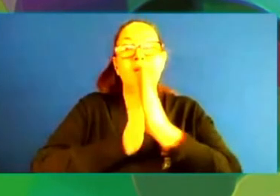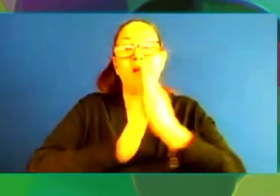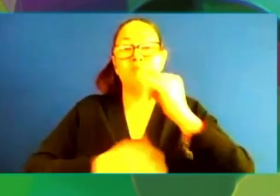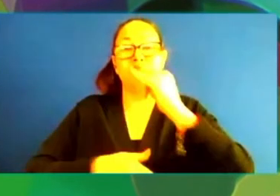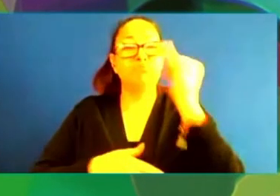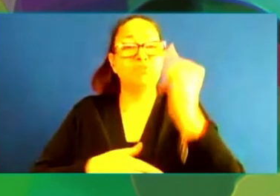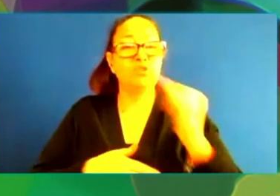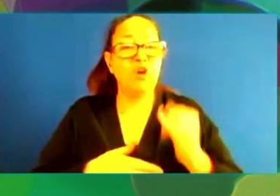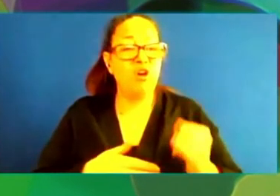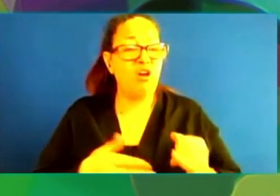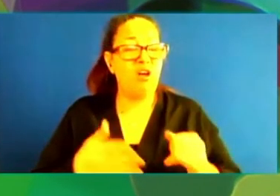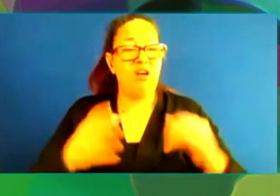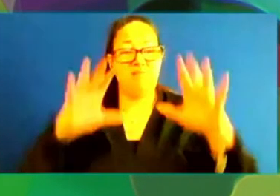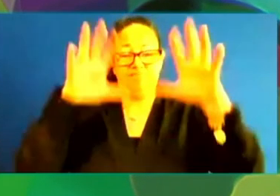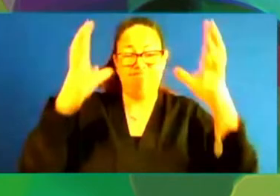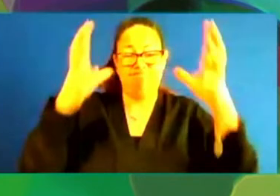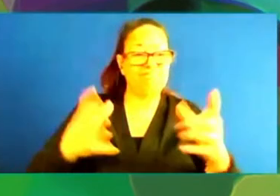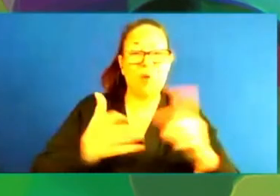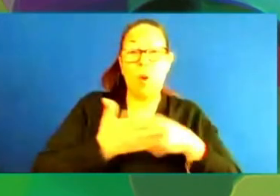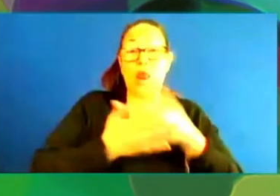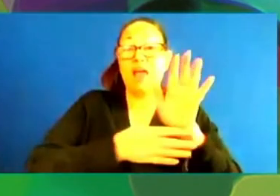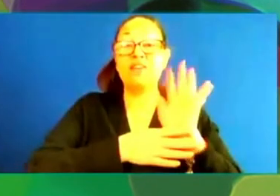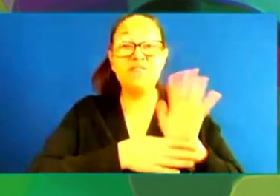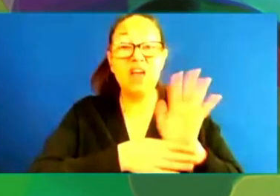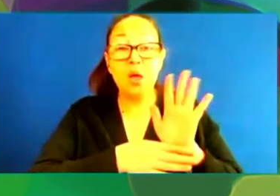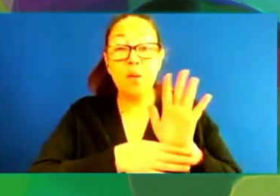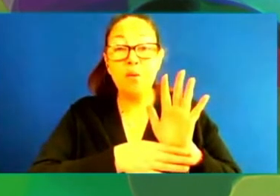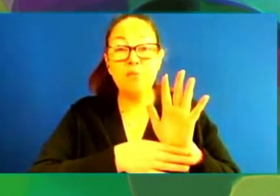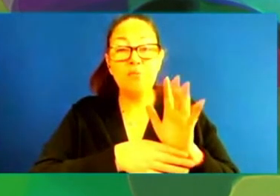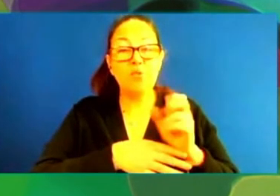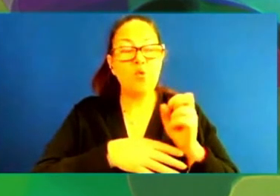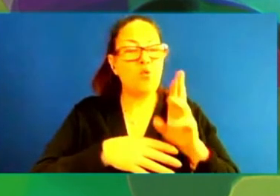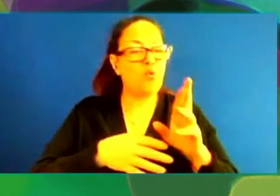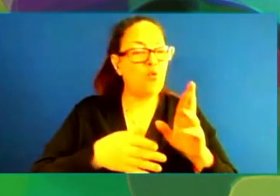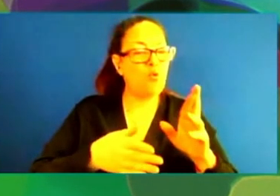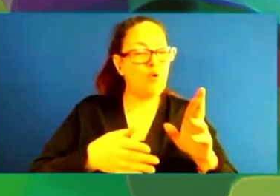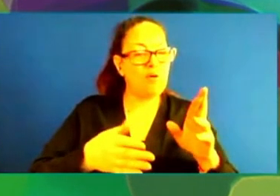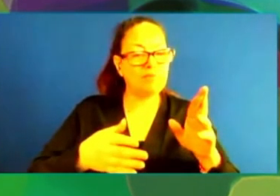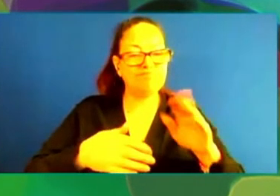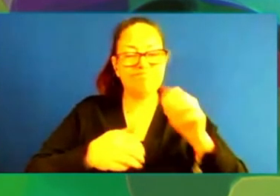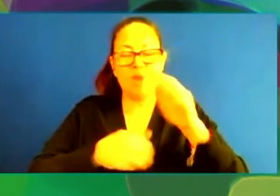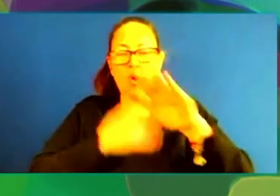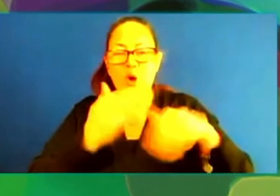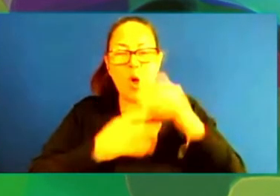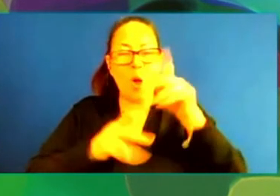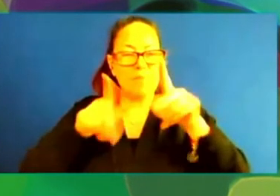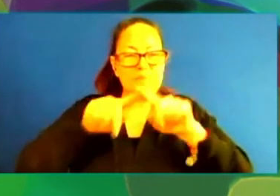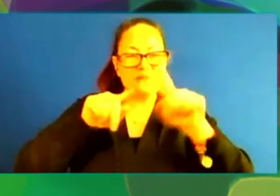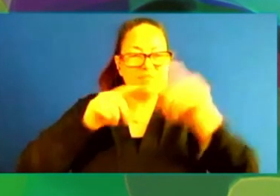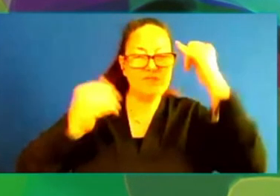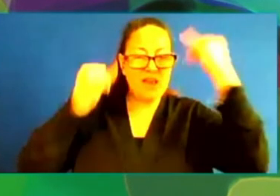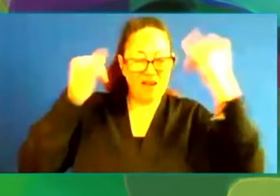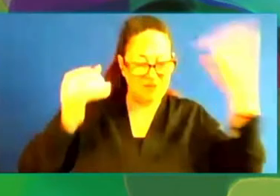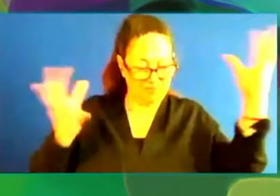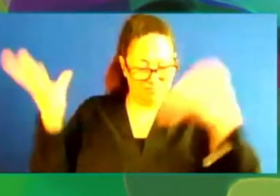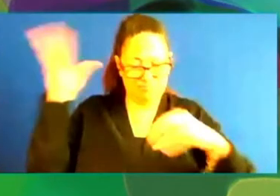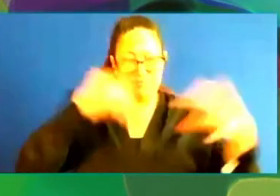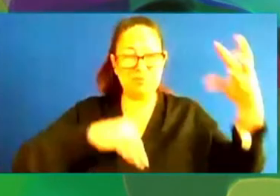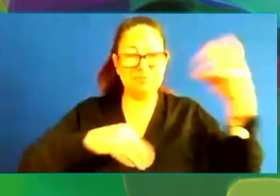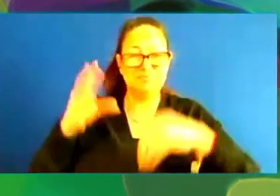or teaching device, like a film or like, you know, a collective of people that are making things. So one of the things that's really interesting to me,